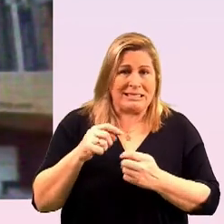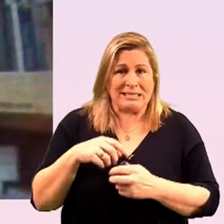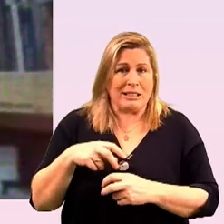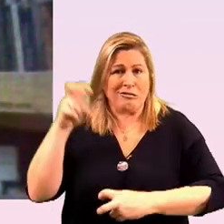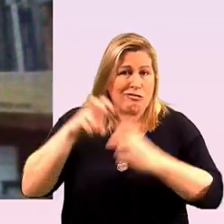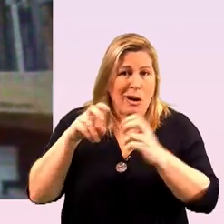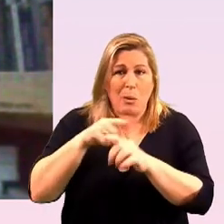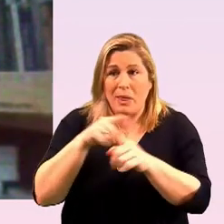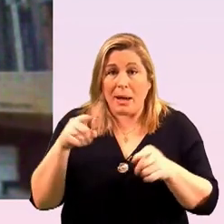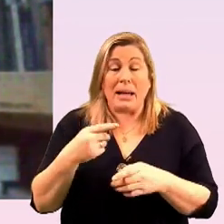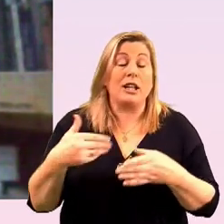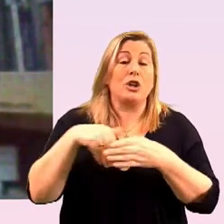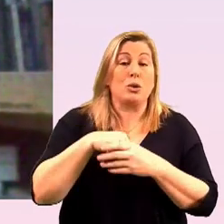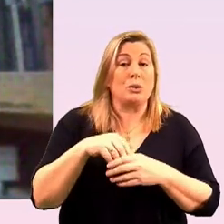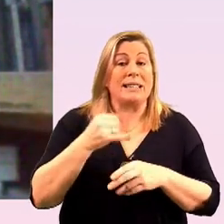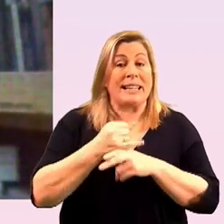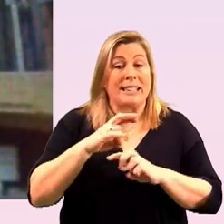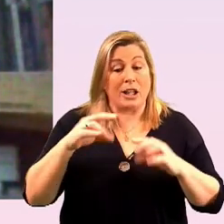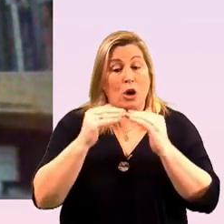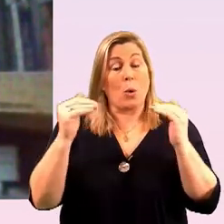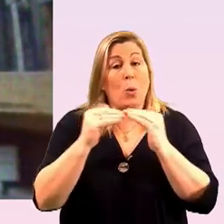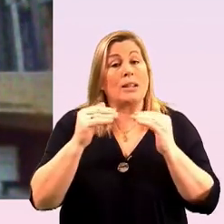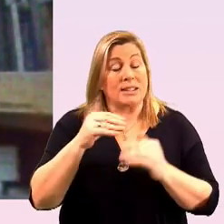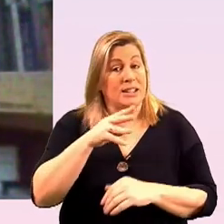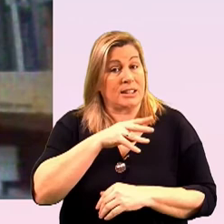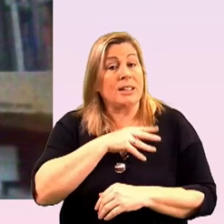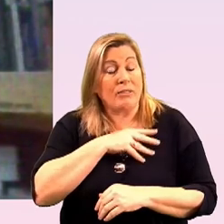colleagues in the Equality Office. We have good people there, sincere people.